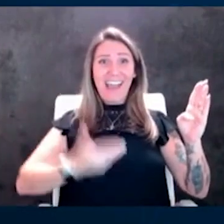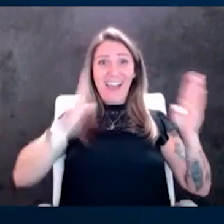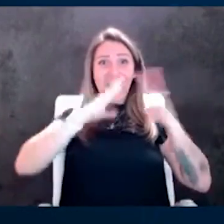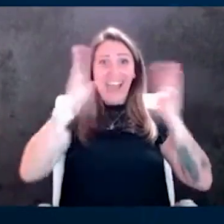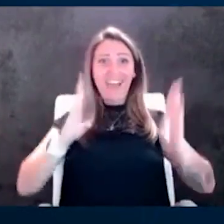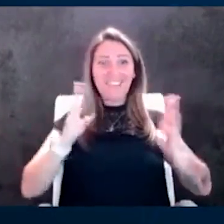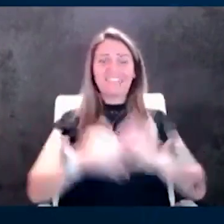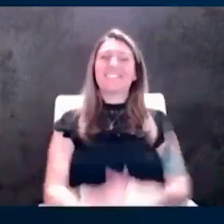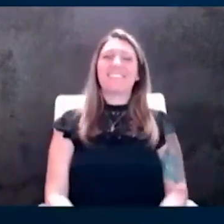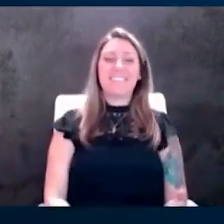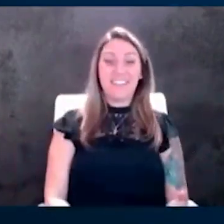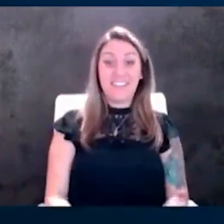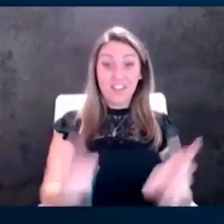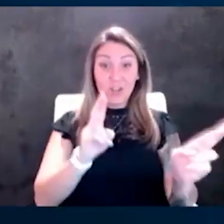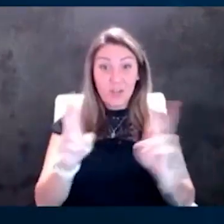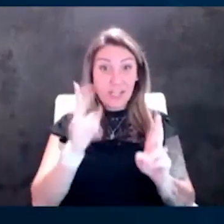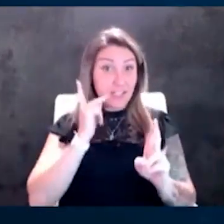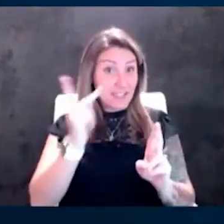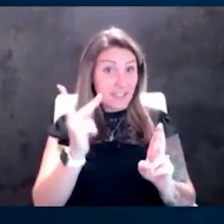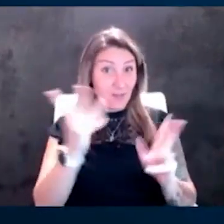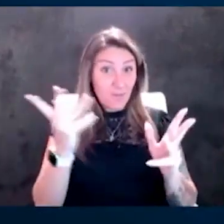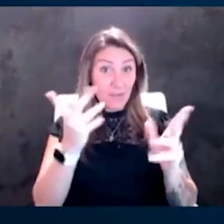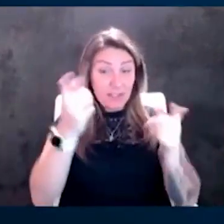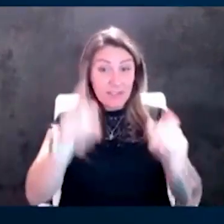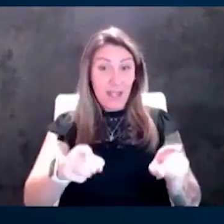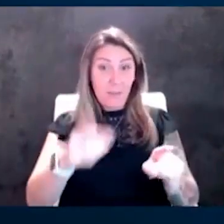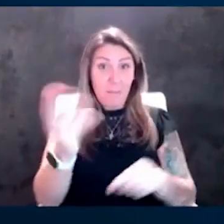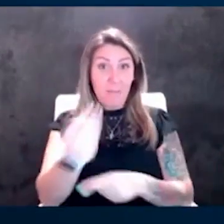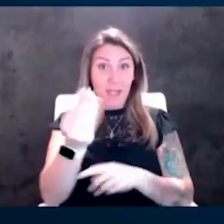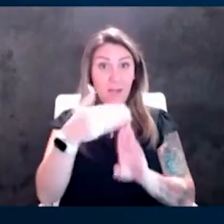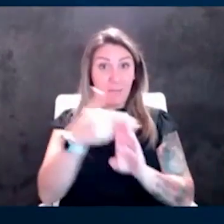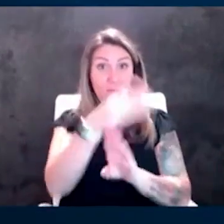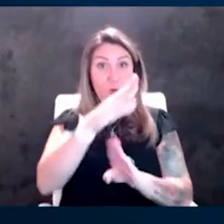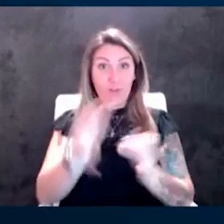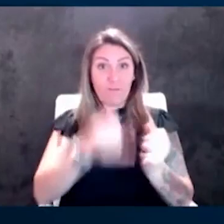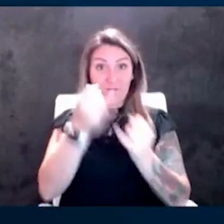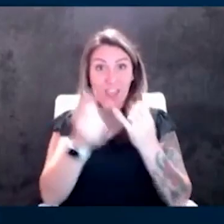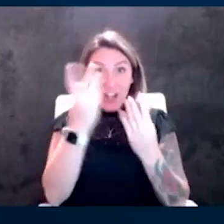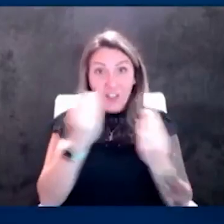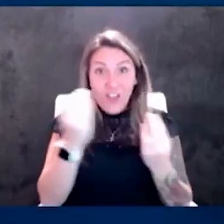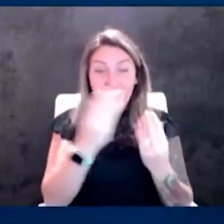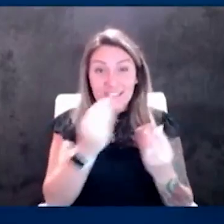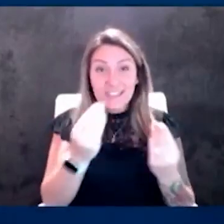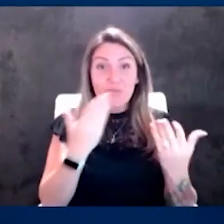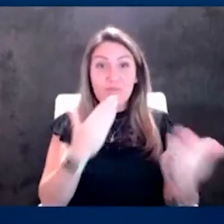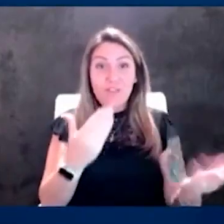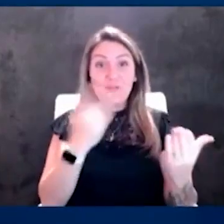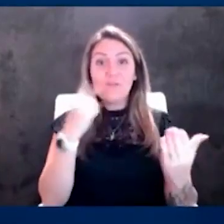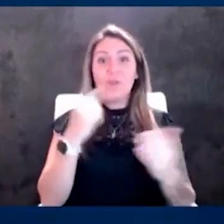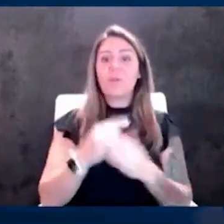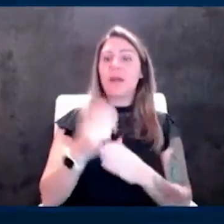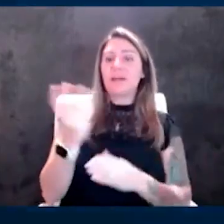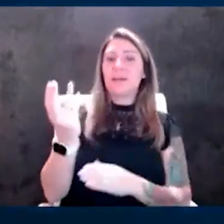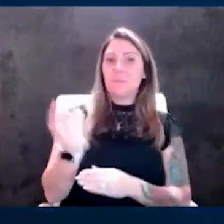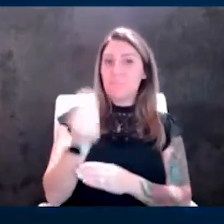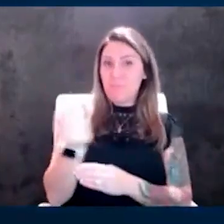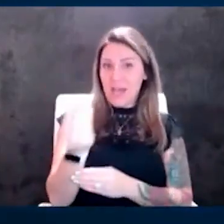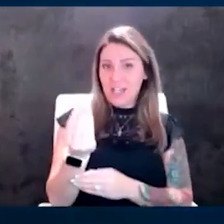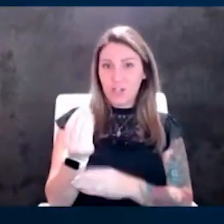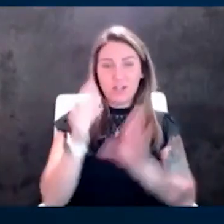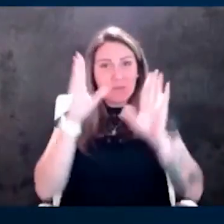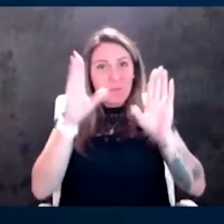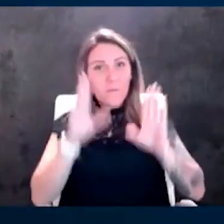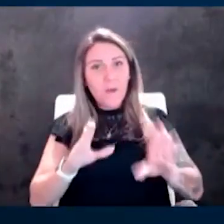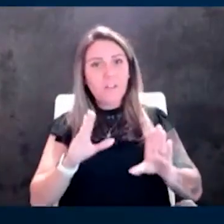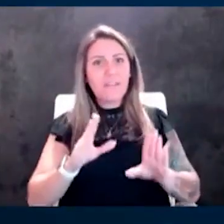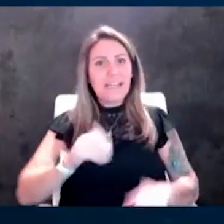are you ready to see what we have coming up on Monday before we get to your final thought and yes, ma'am. what you're grateful for? Okay. Coming up on Monday, this is incredible. You're going to meet a young